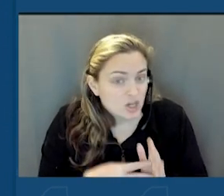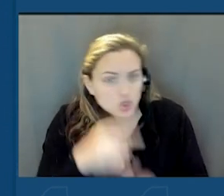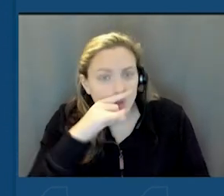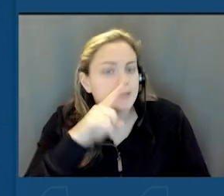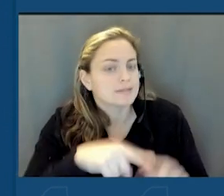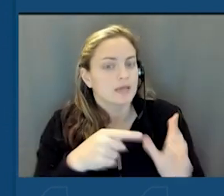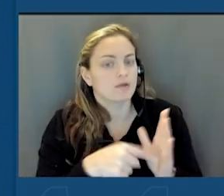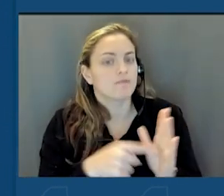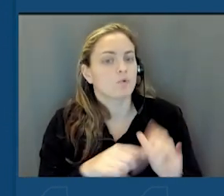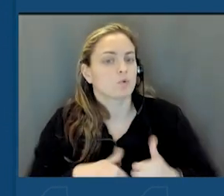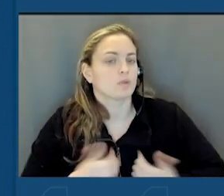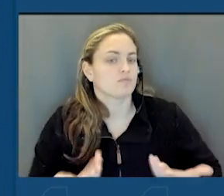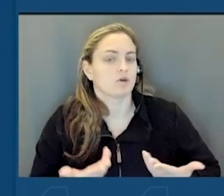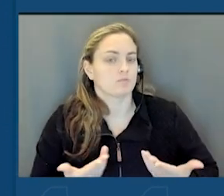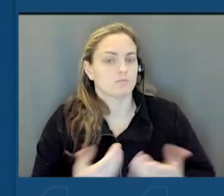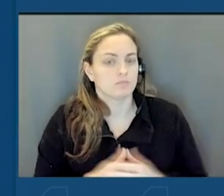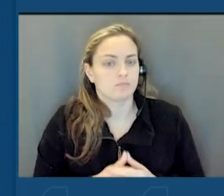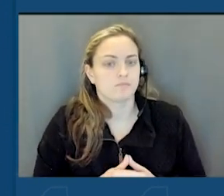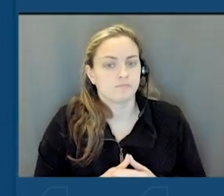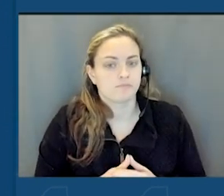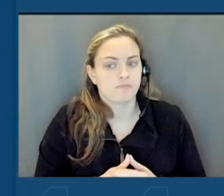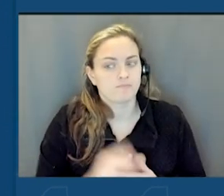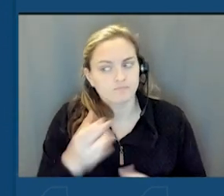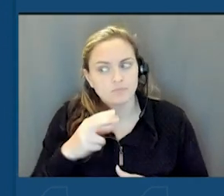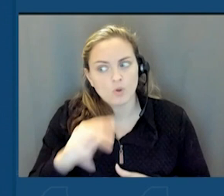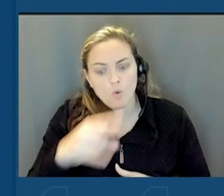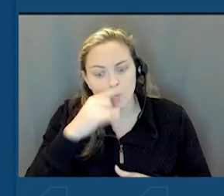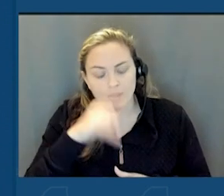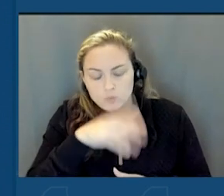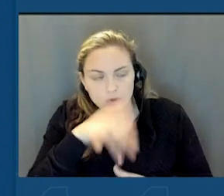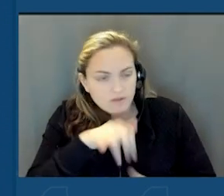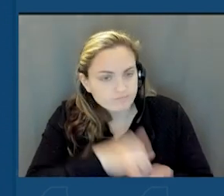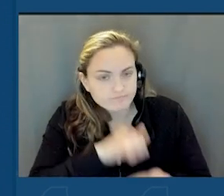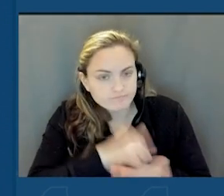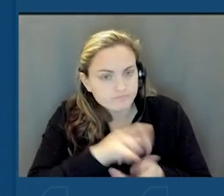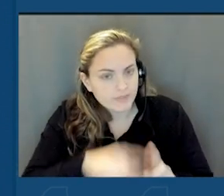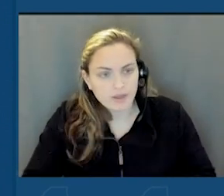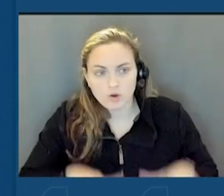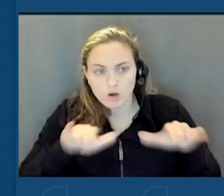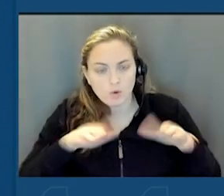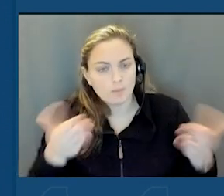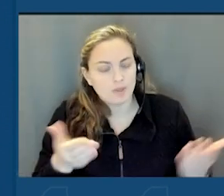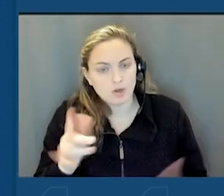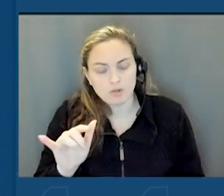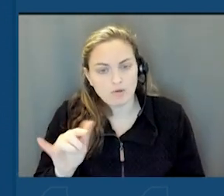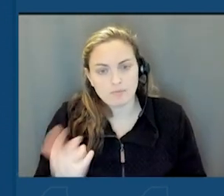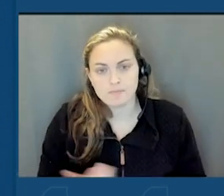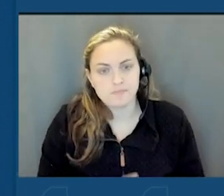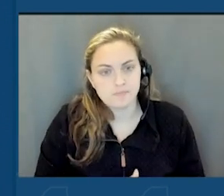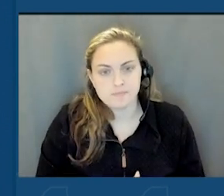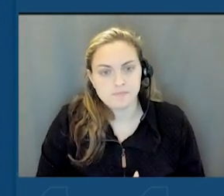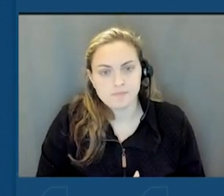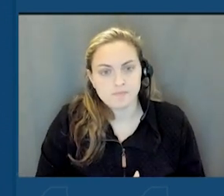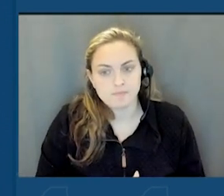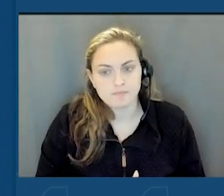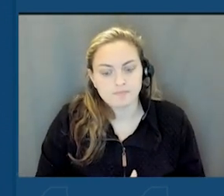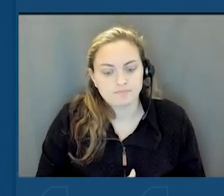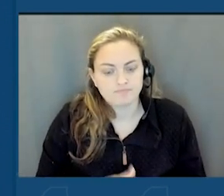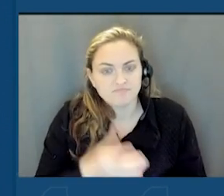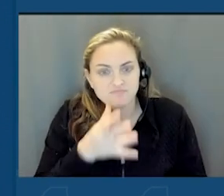to live in the same neighborhood. Your own kids will never be able to grow up around you, someday